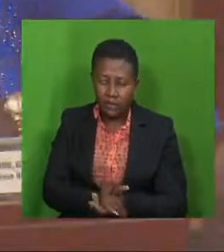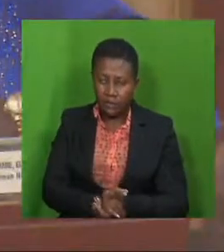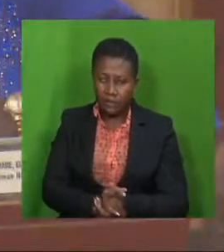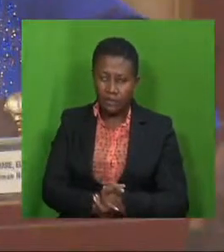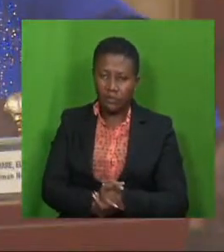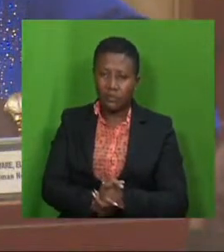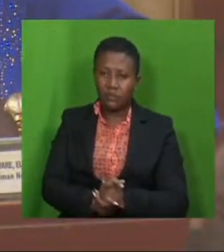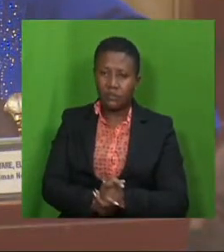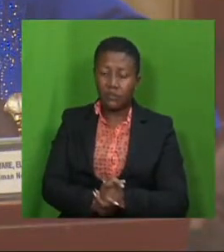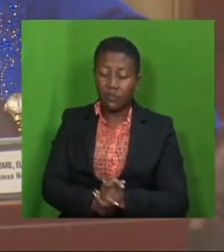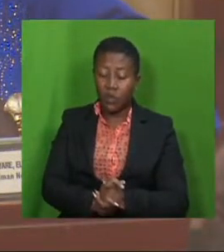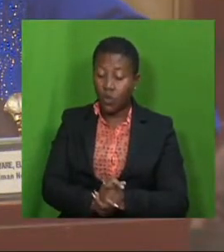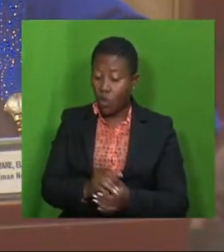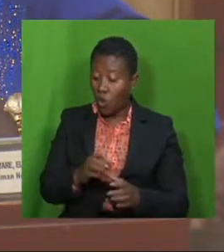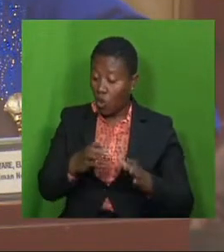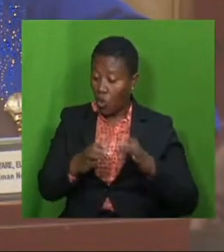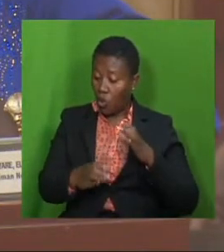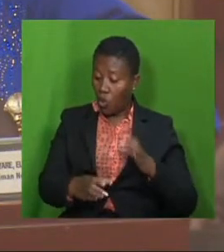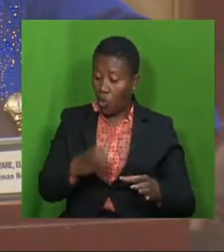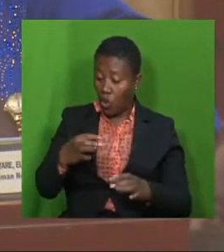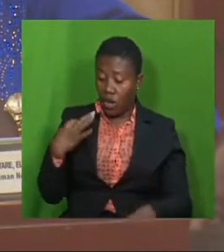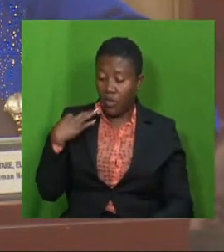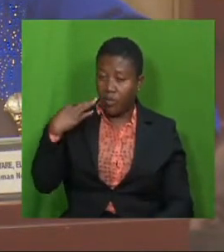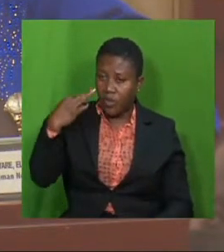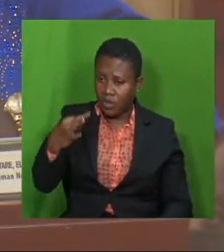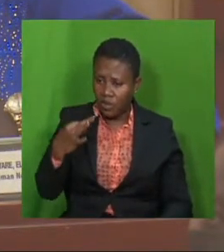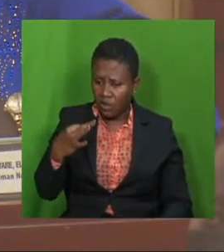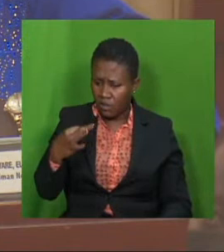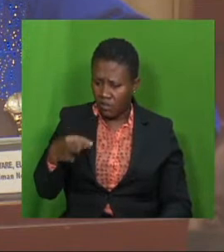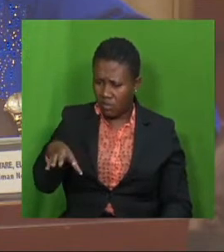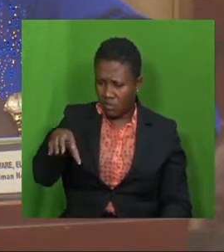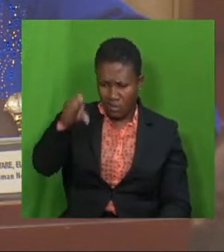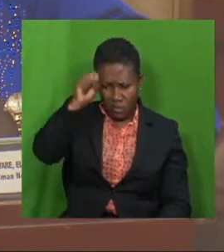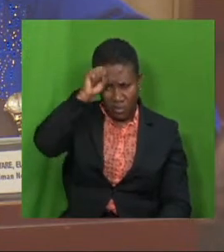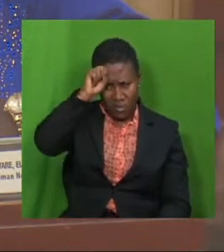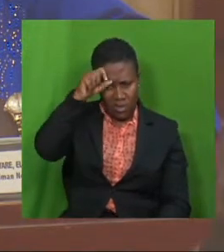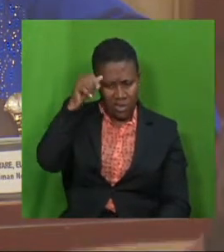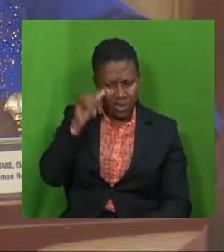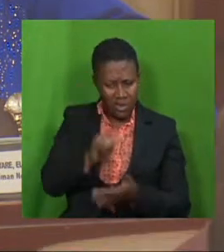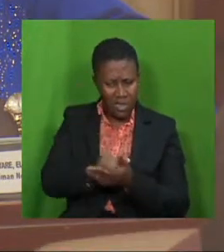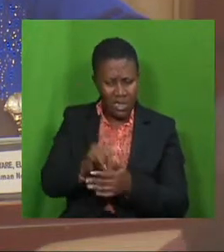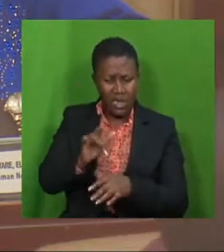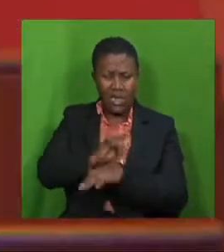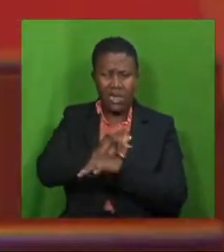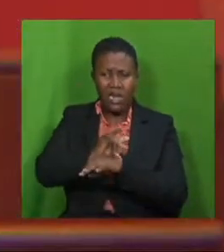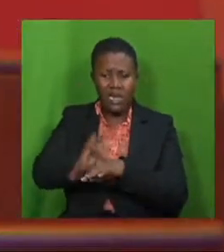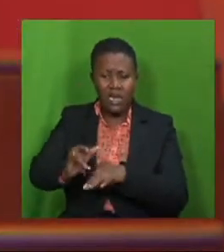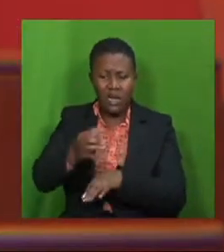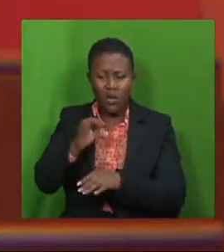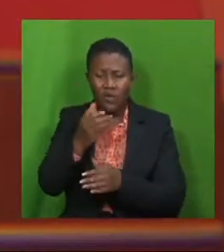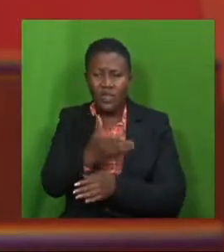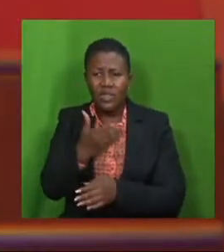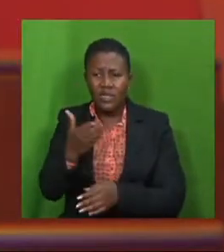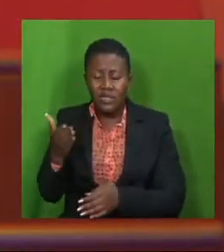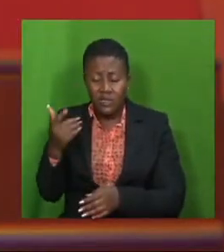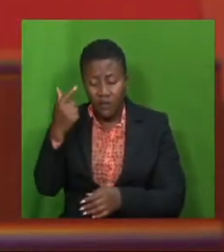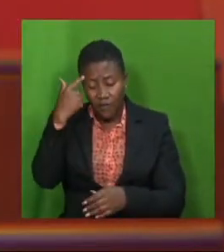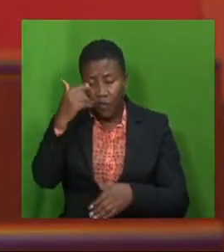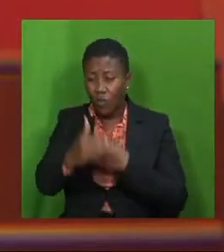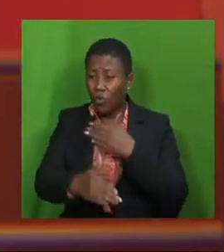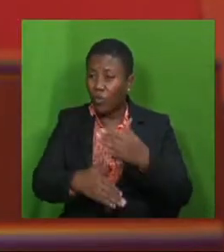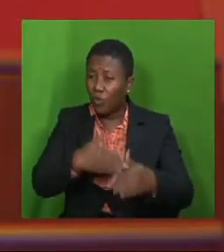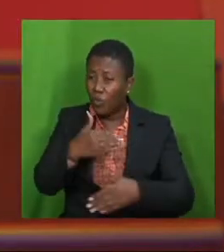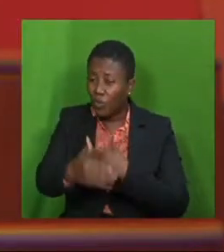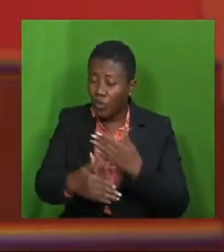The Court of Appeal also noted the lack of clarity as to the procedure that should be undertaken